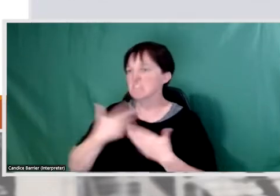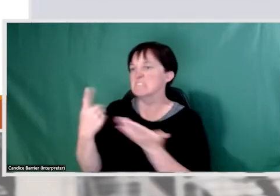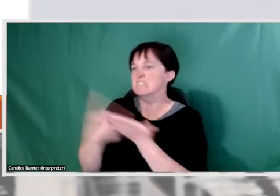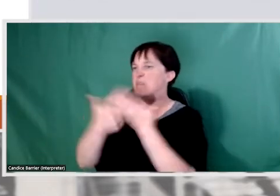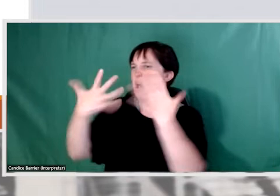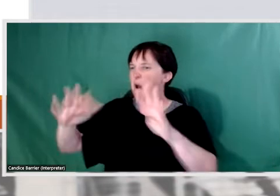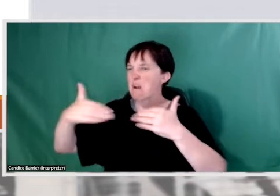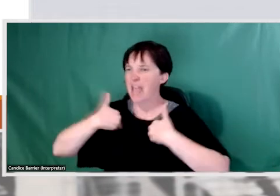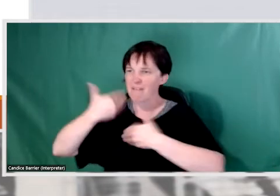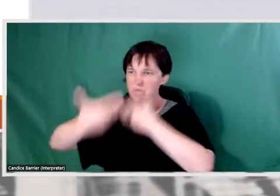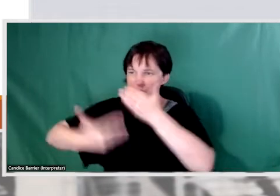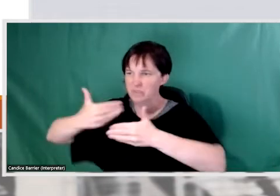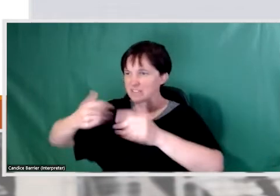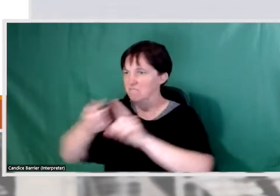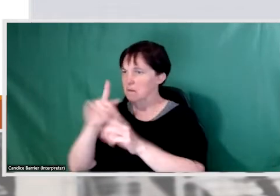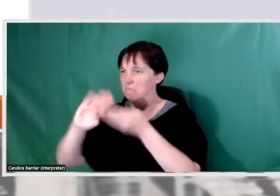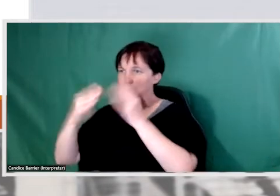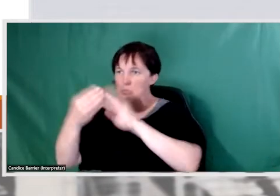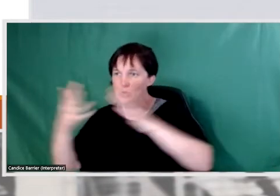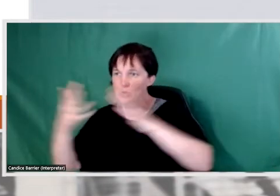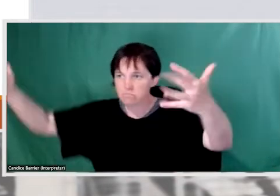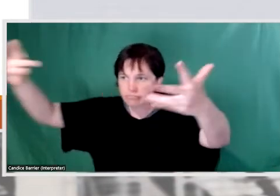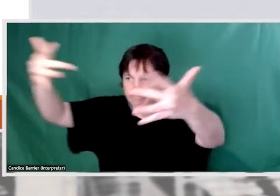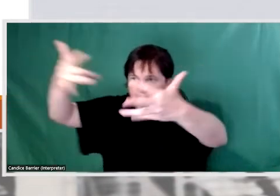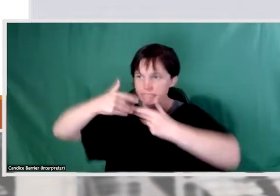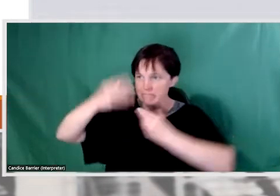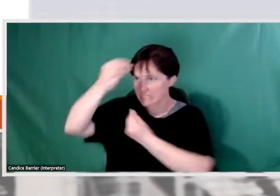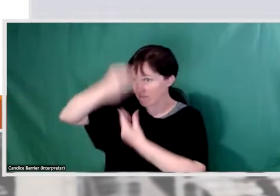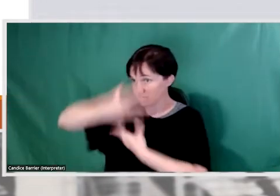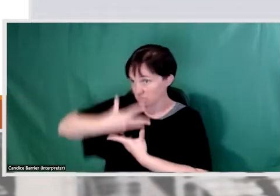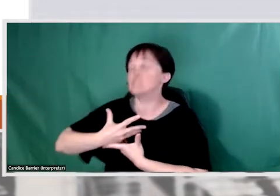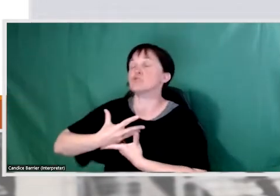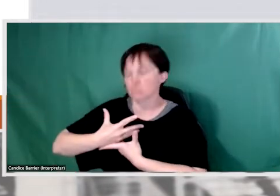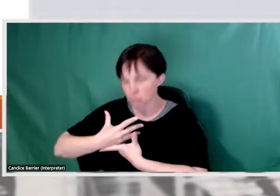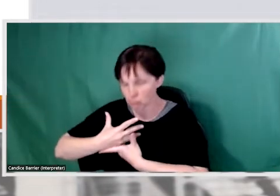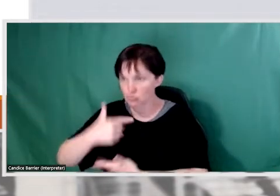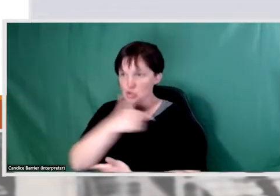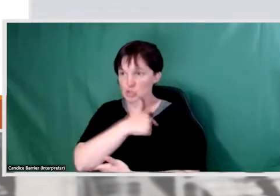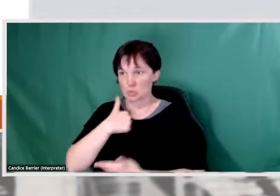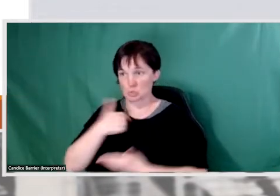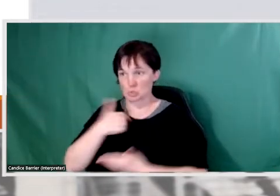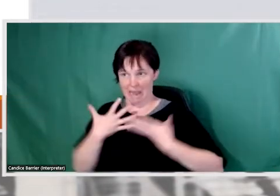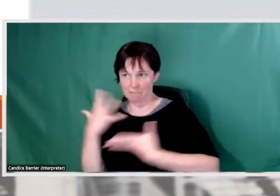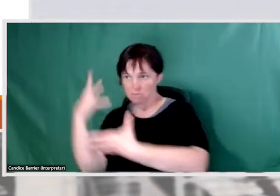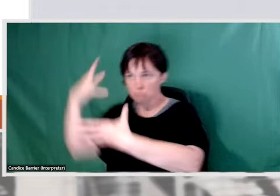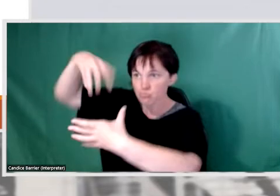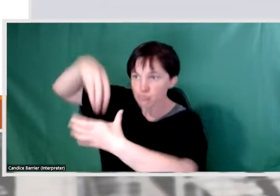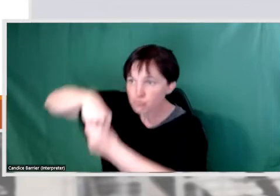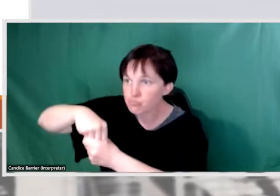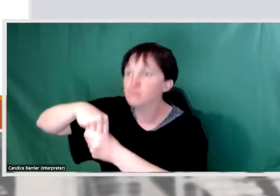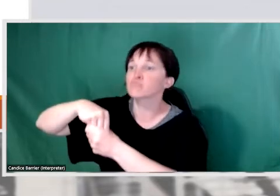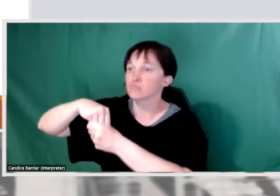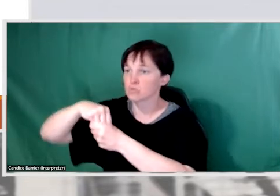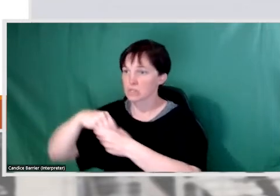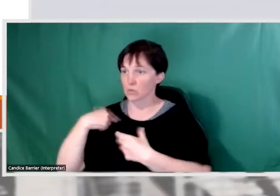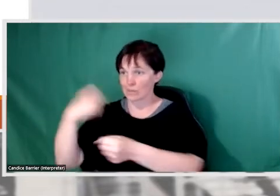with the community. And so we're happy to become part of that. We will draft our